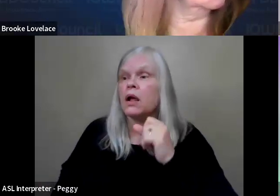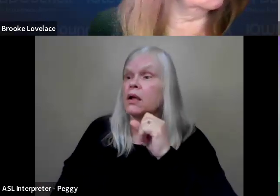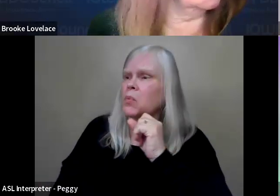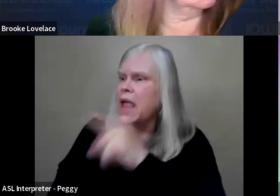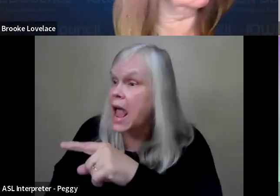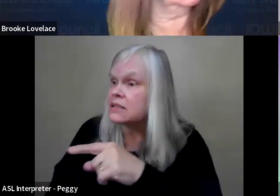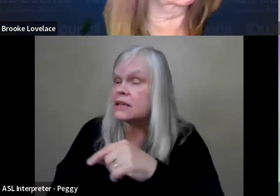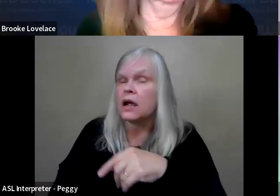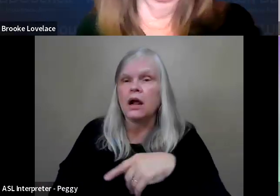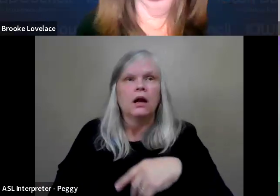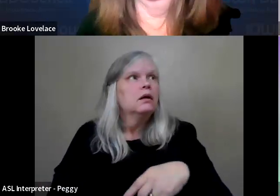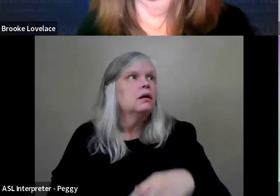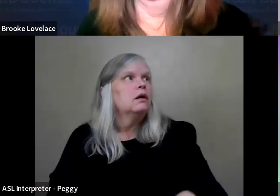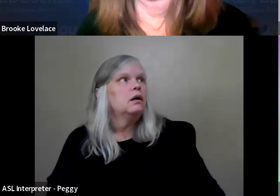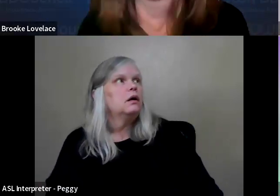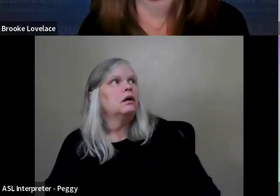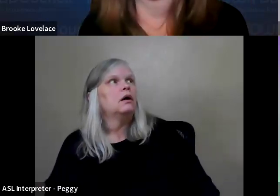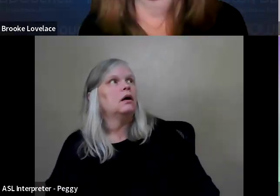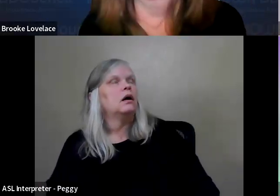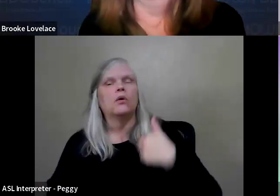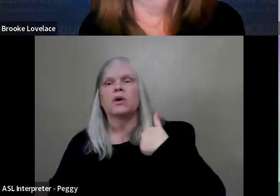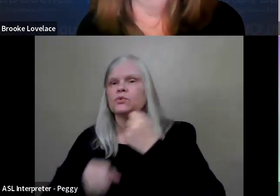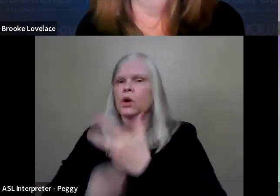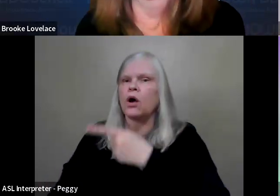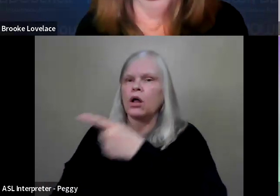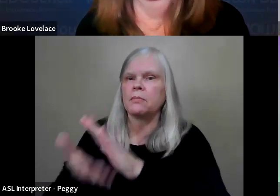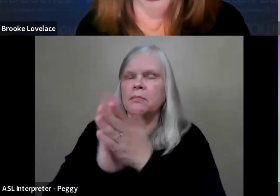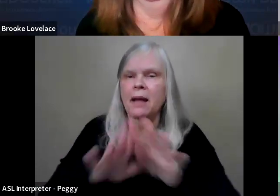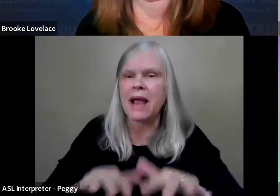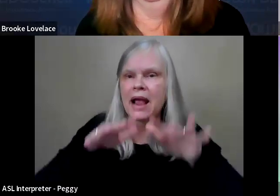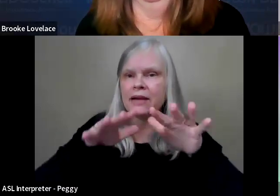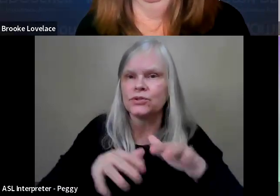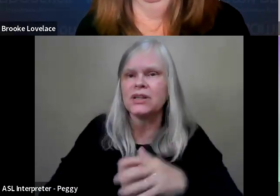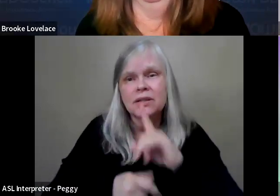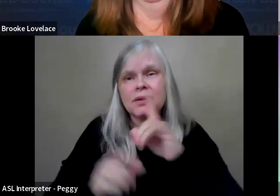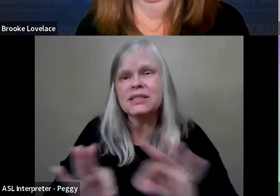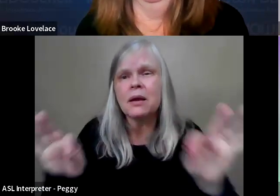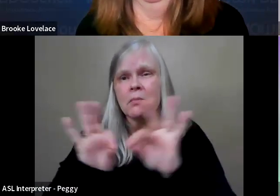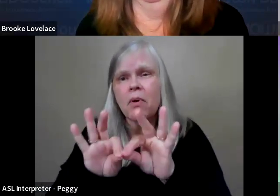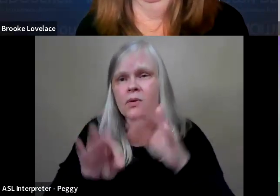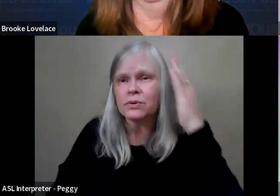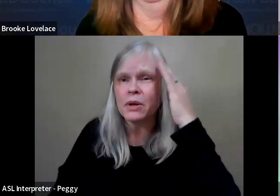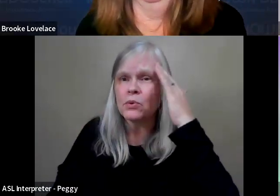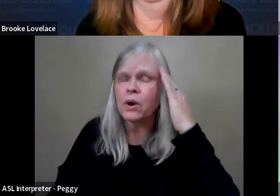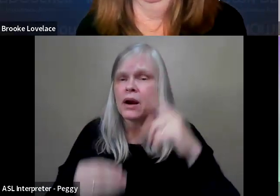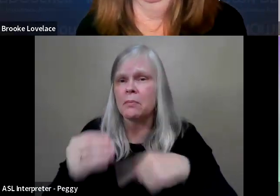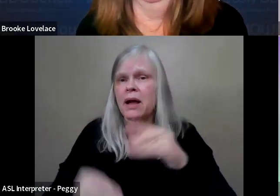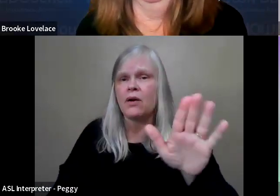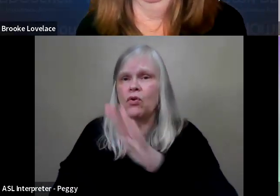be even more difficult for them because we've caused them to be anxious. So it's important to be aware of our